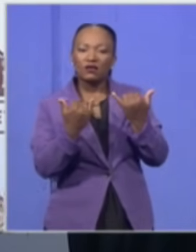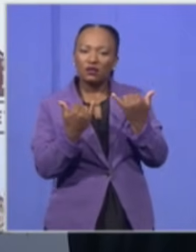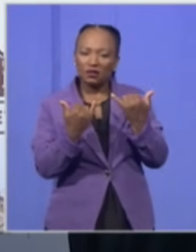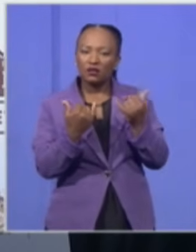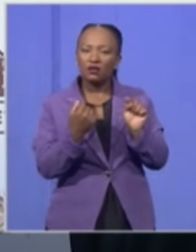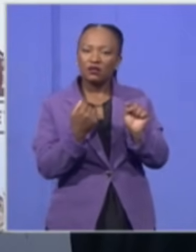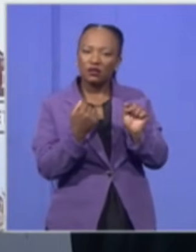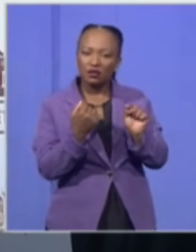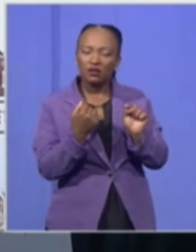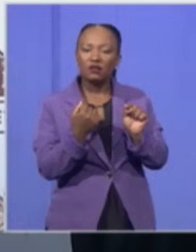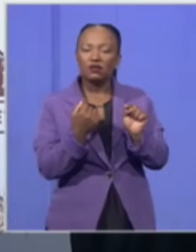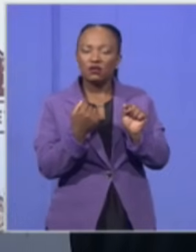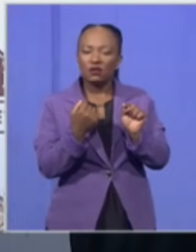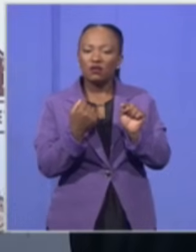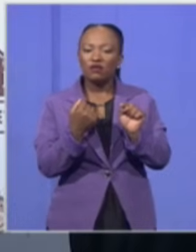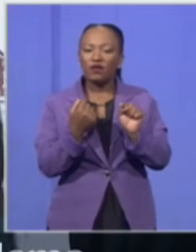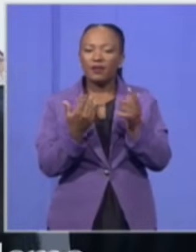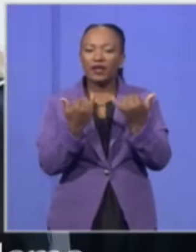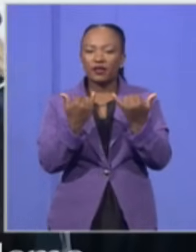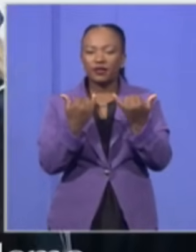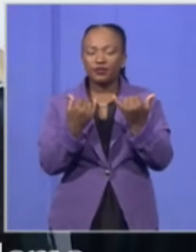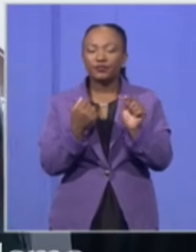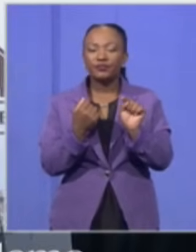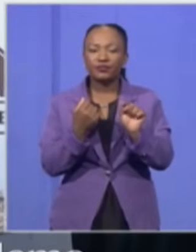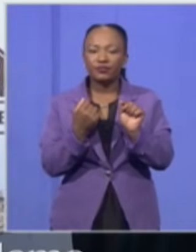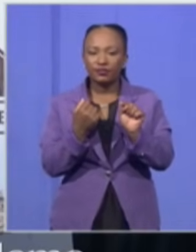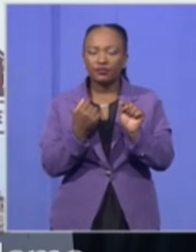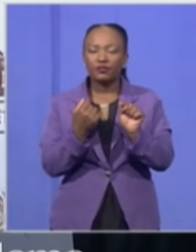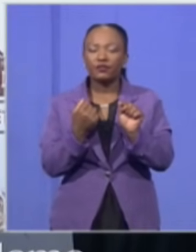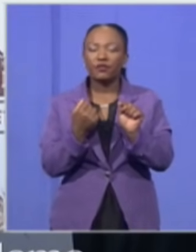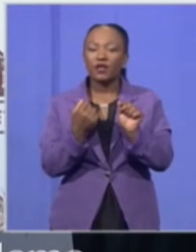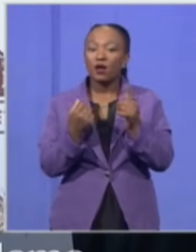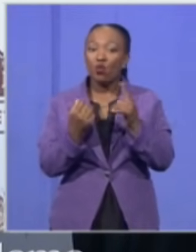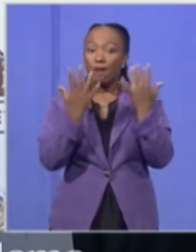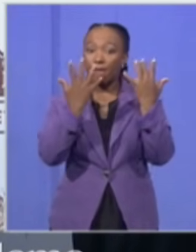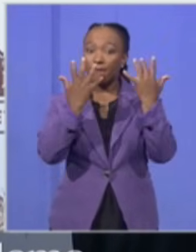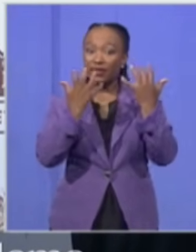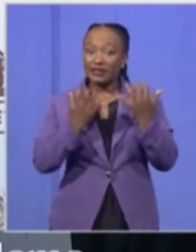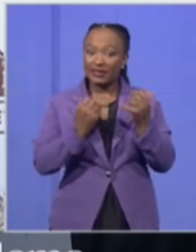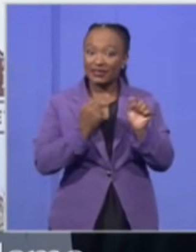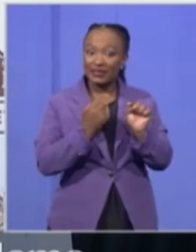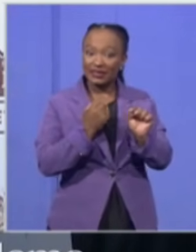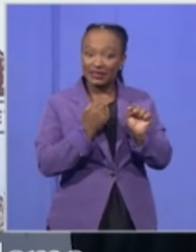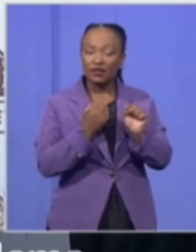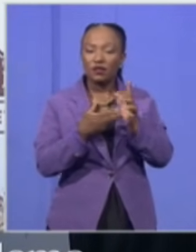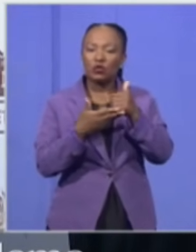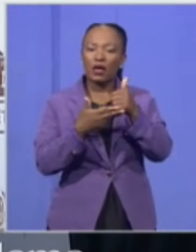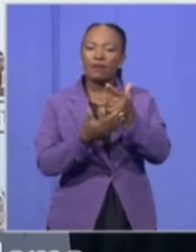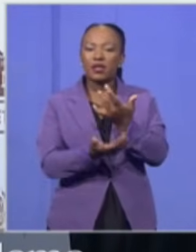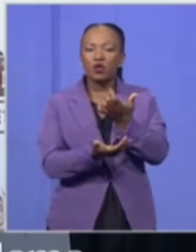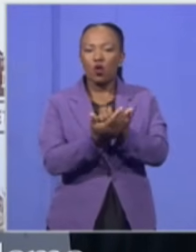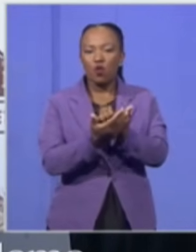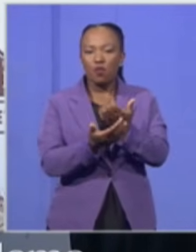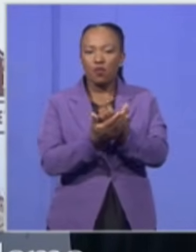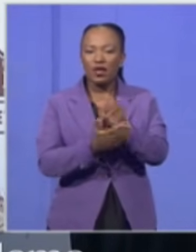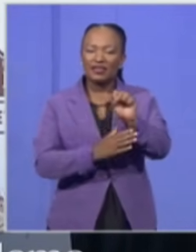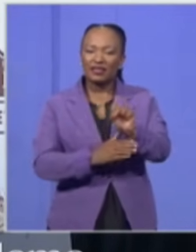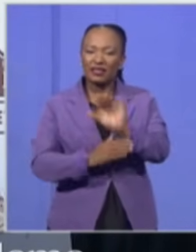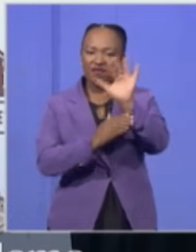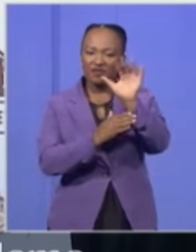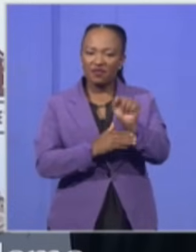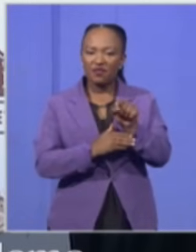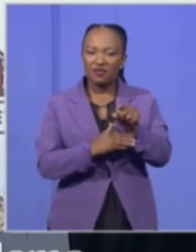rona le cabinet ya President Ramaphosa. Gore budget ya rona e thuse go godisa economy ya South Africa. Ile beletse gore